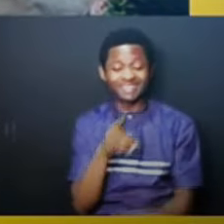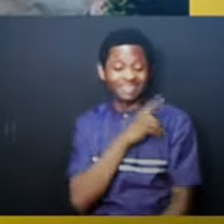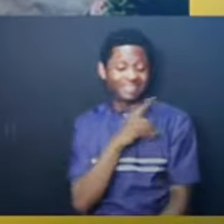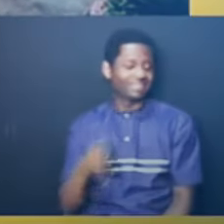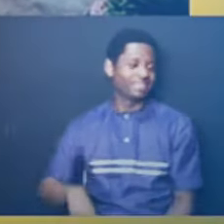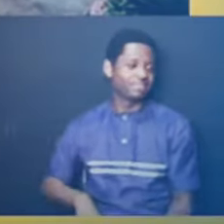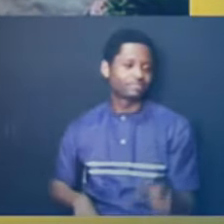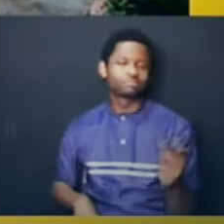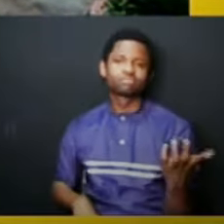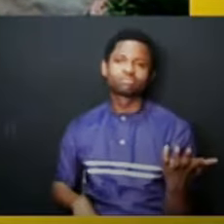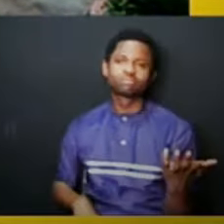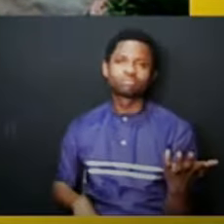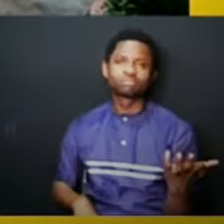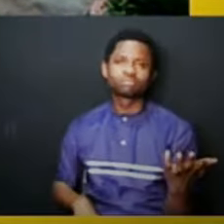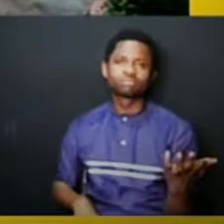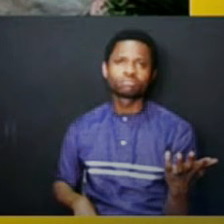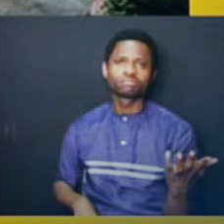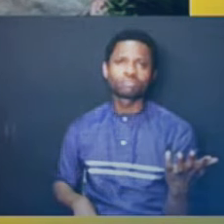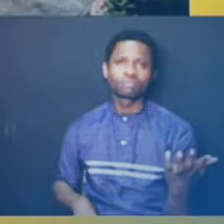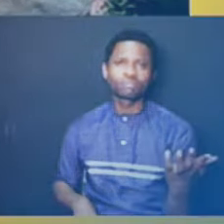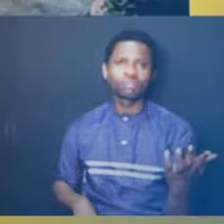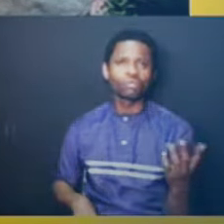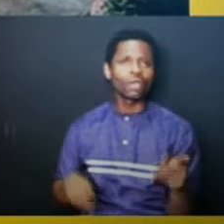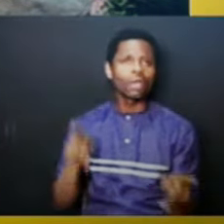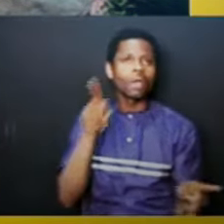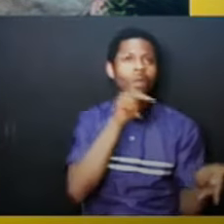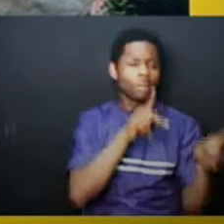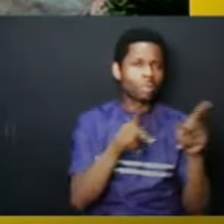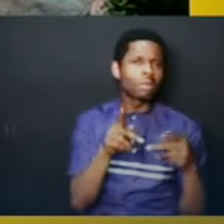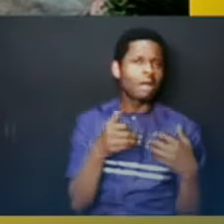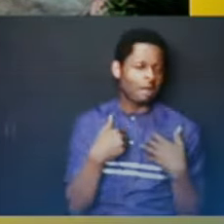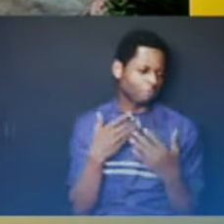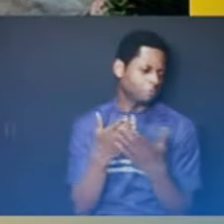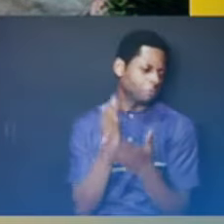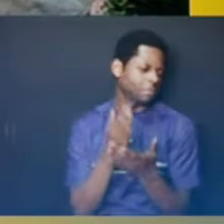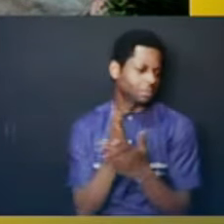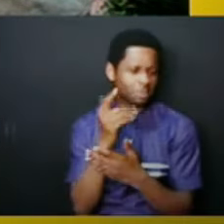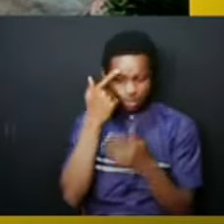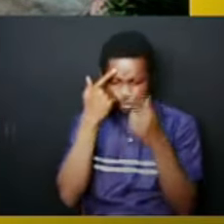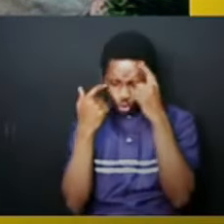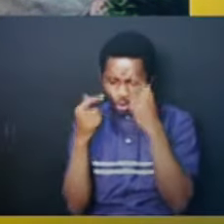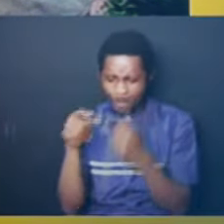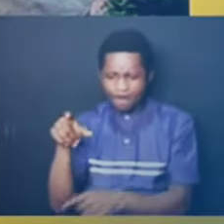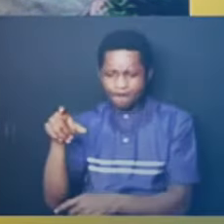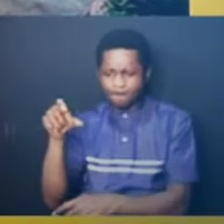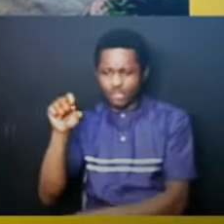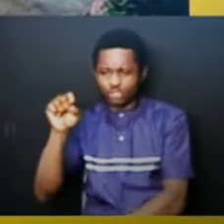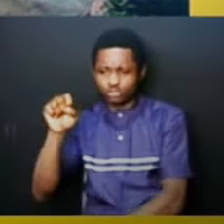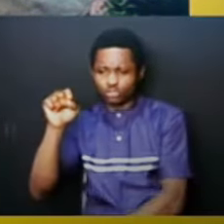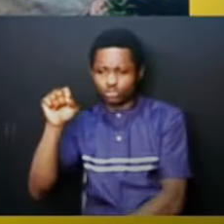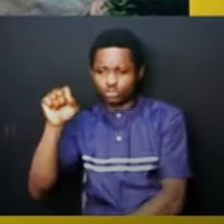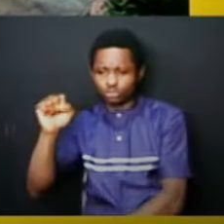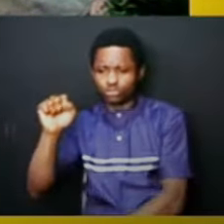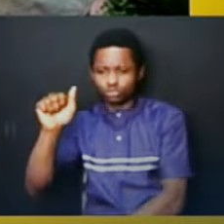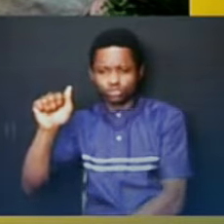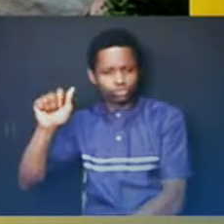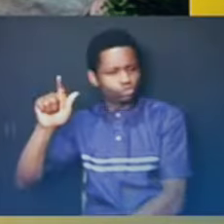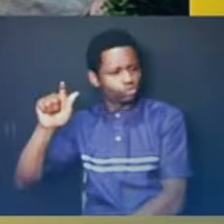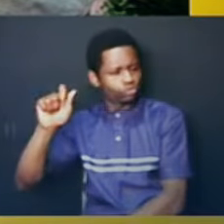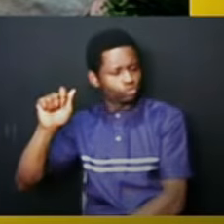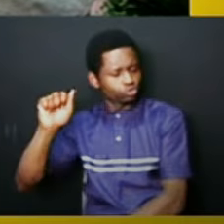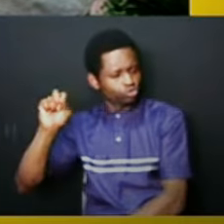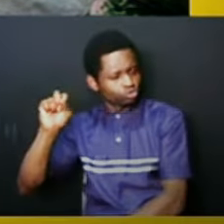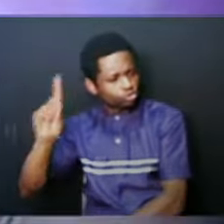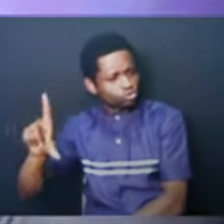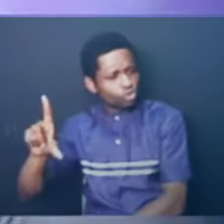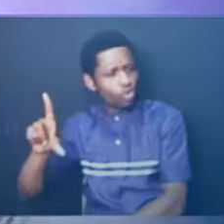not be too happy about the action of their master. Yes, I'm ranting so no dibim. Say nia one papa yeah and I say well